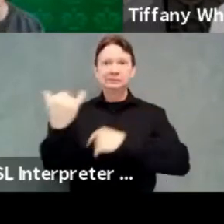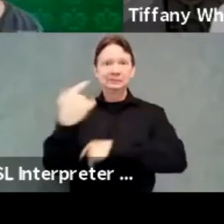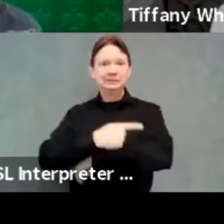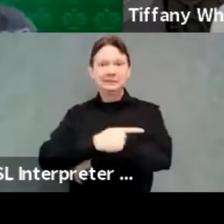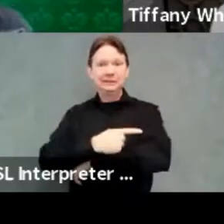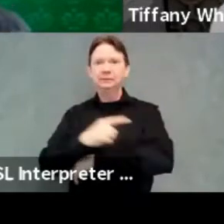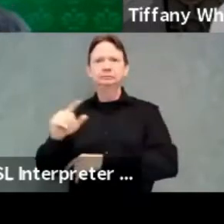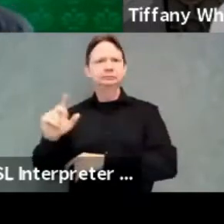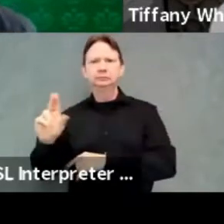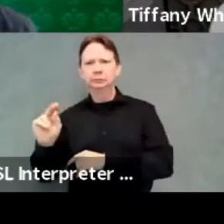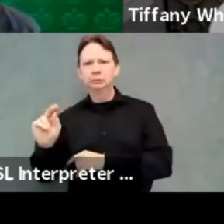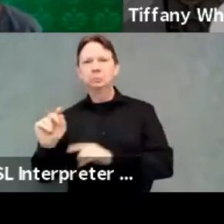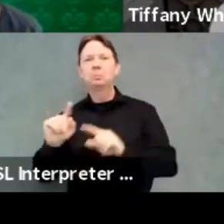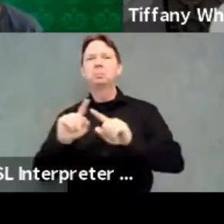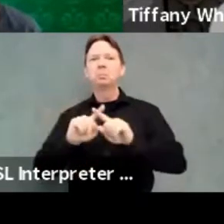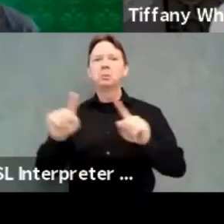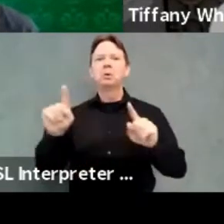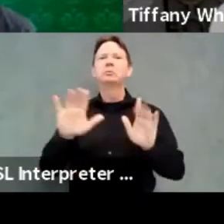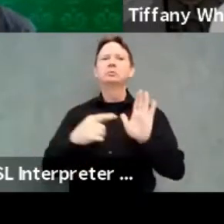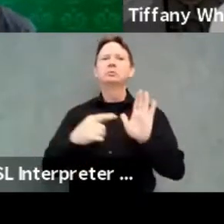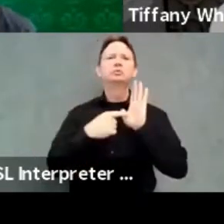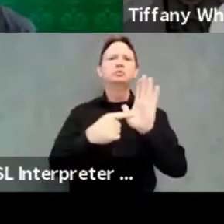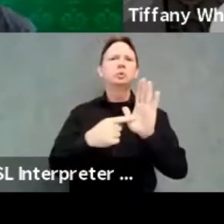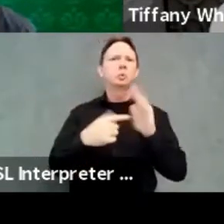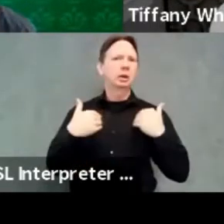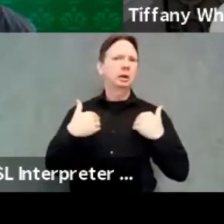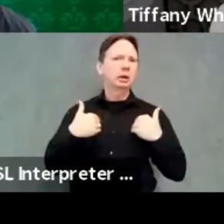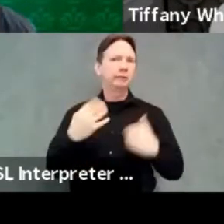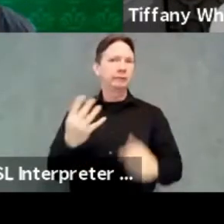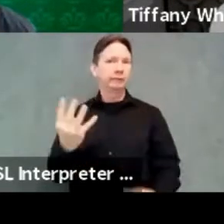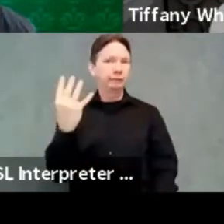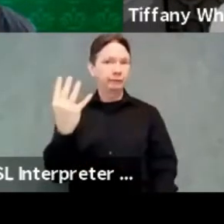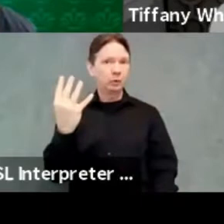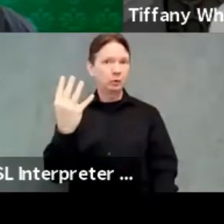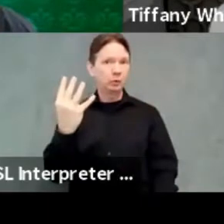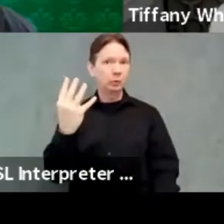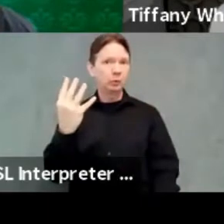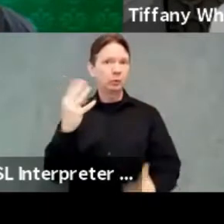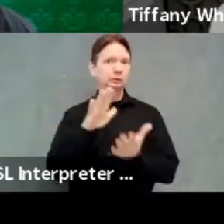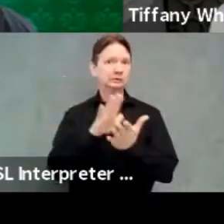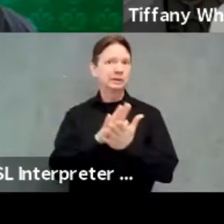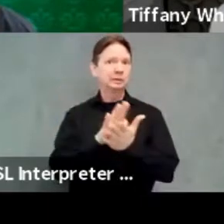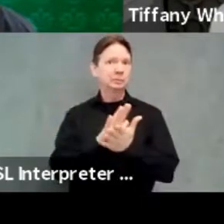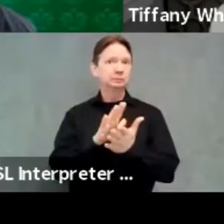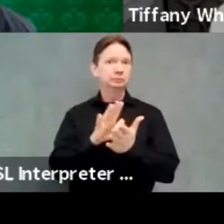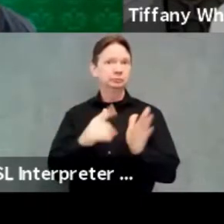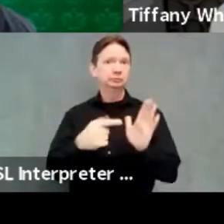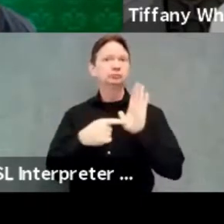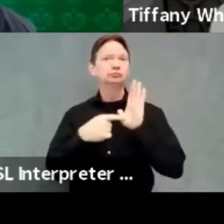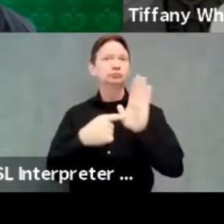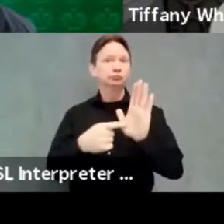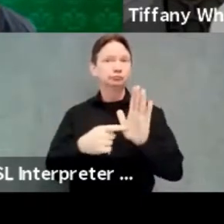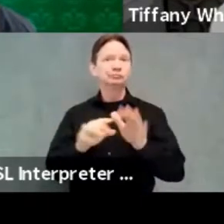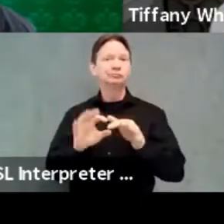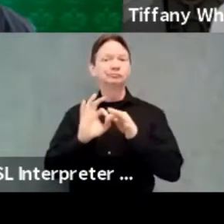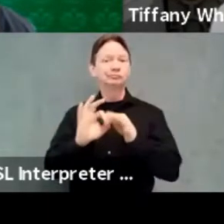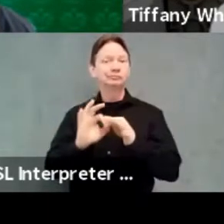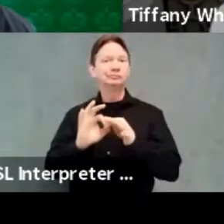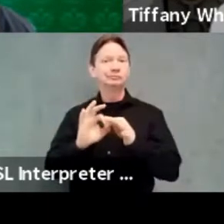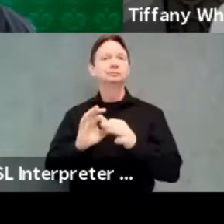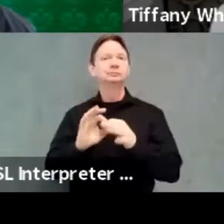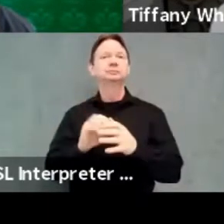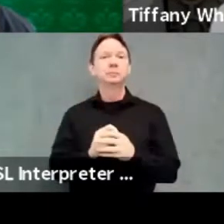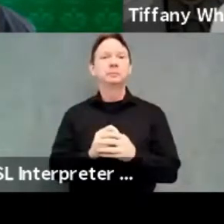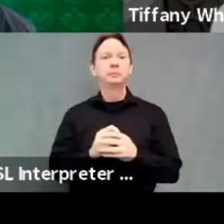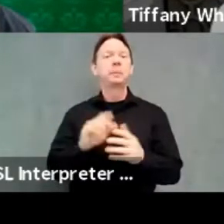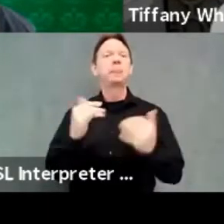AERA section, there are 4 documents in particular that relate to your service as SIGs. And if I can just mention right now, if you are